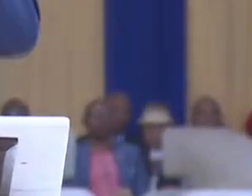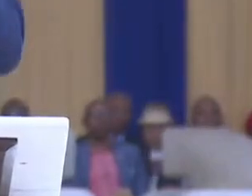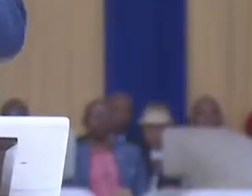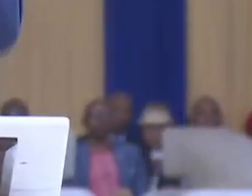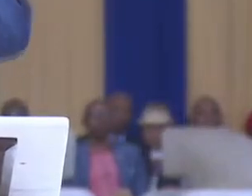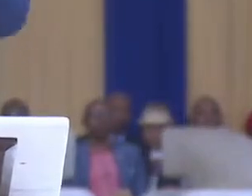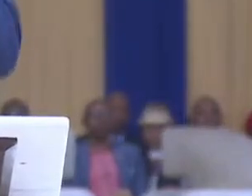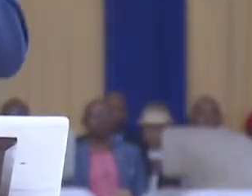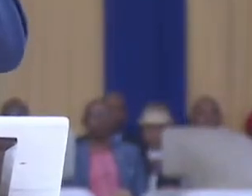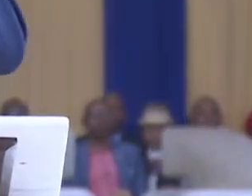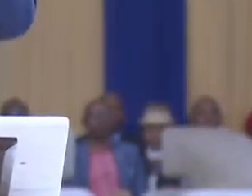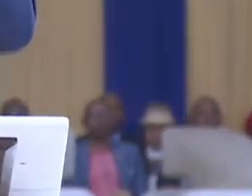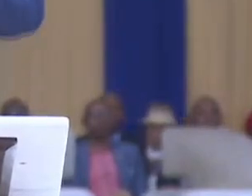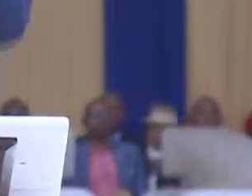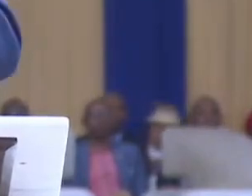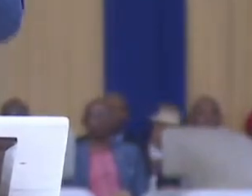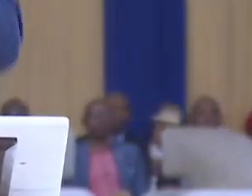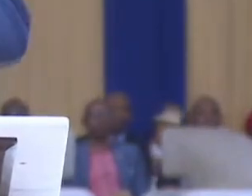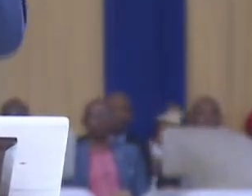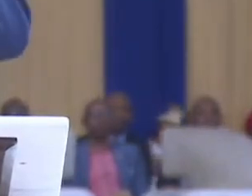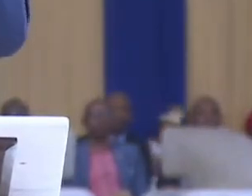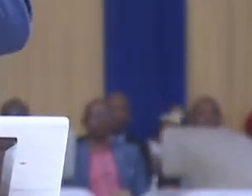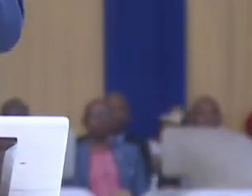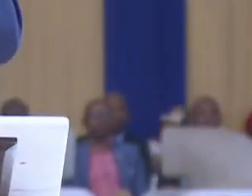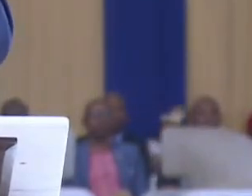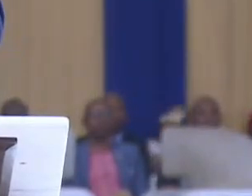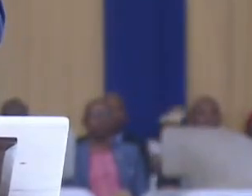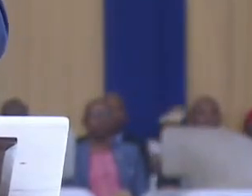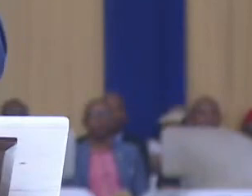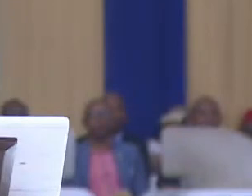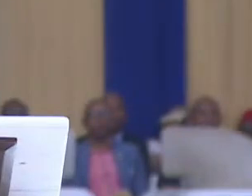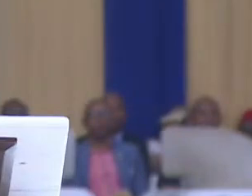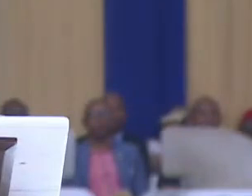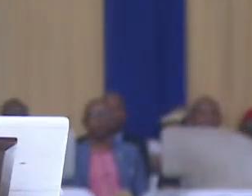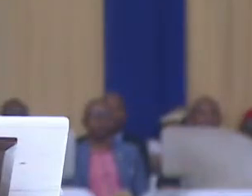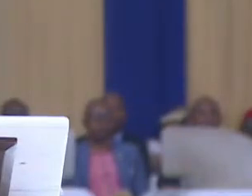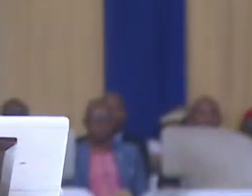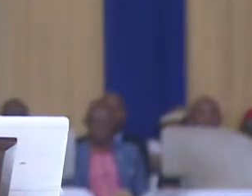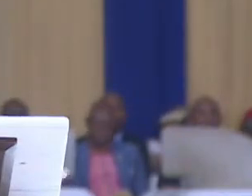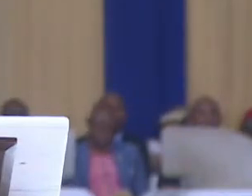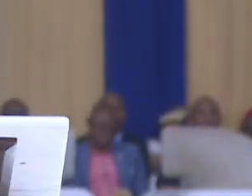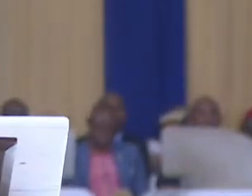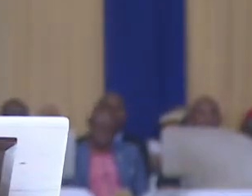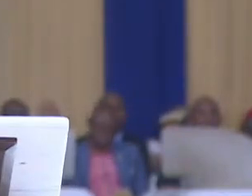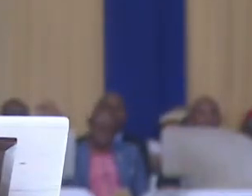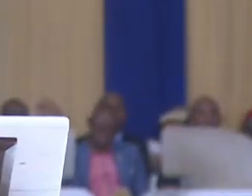garments 1,000 times better than what they took away from him.